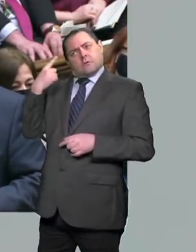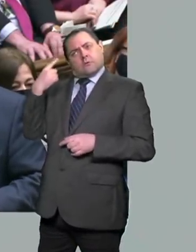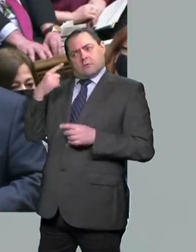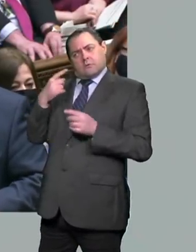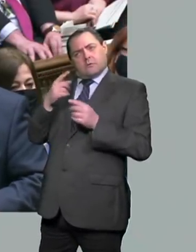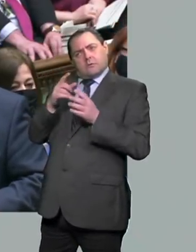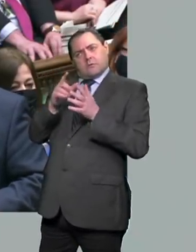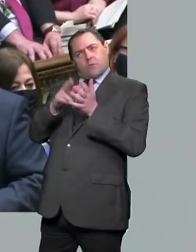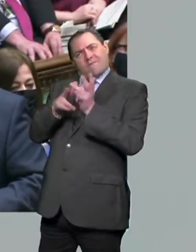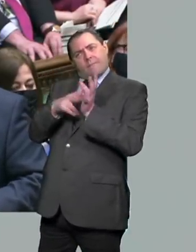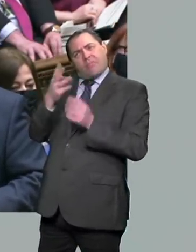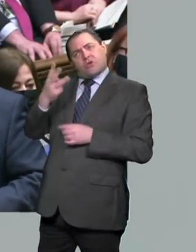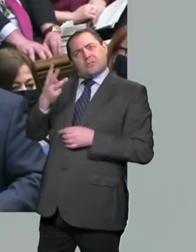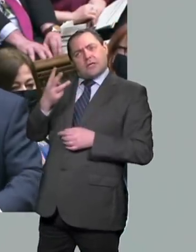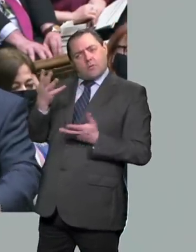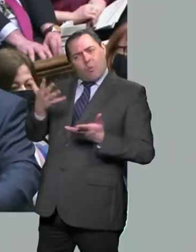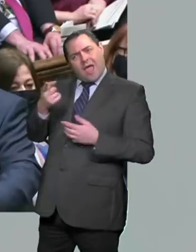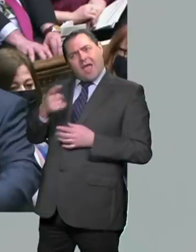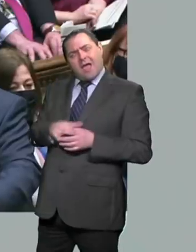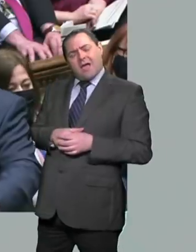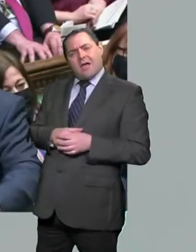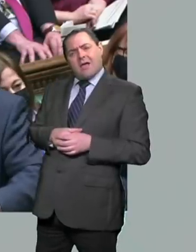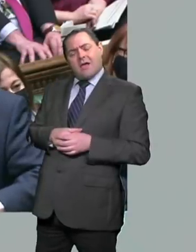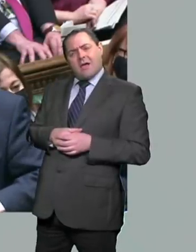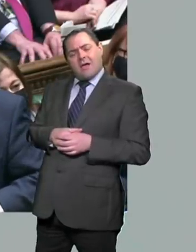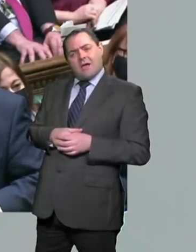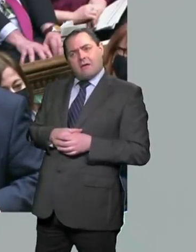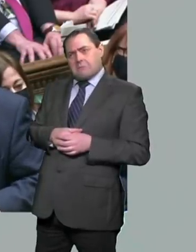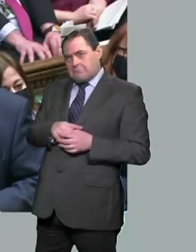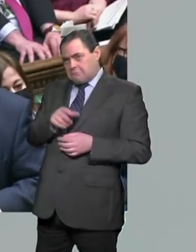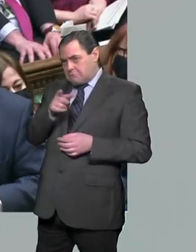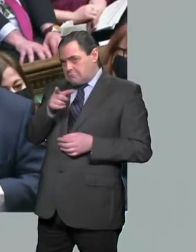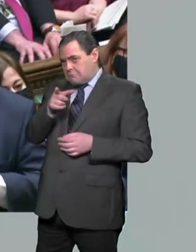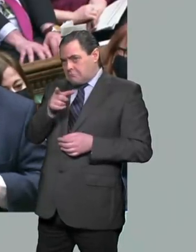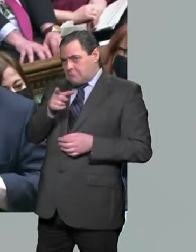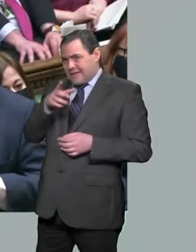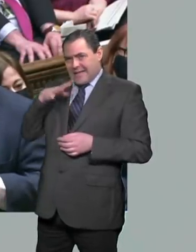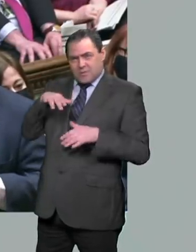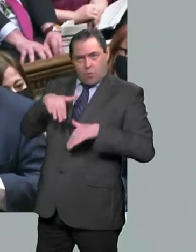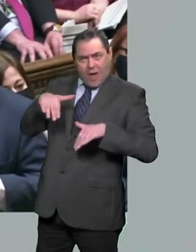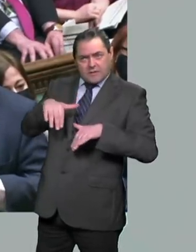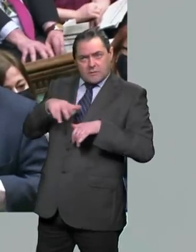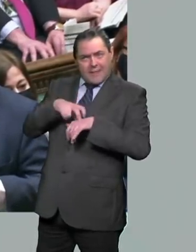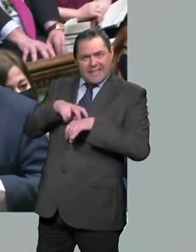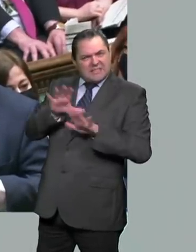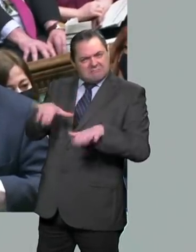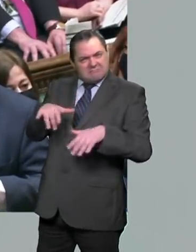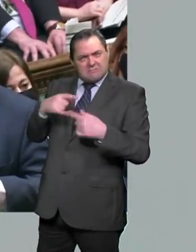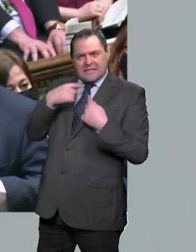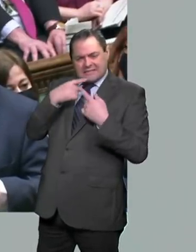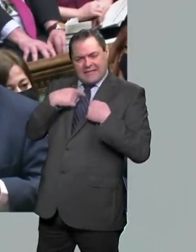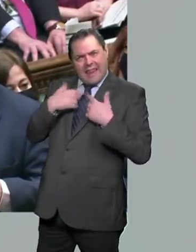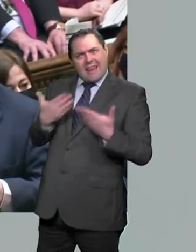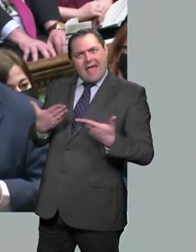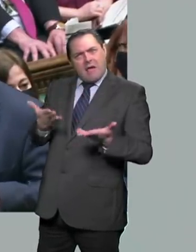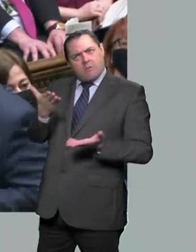of the 13th of November? Surely, Mr. Speaker, he doesn't need to wait for an investigation to tell us